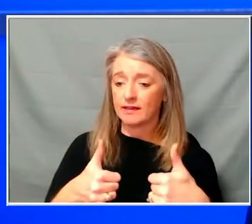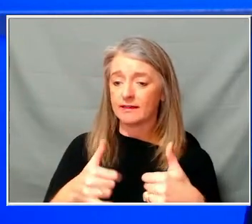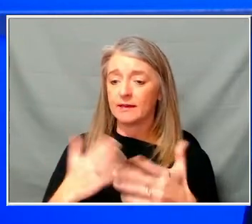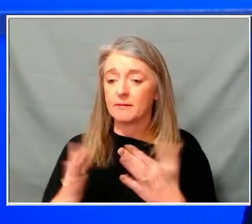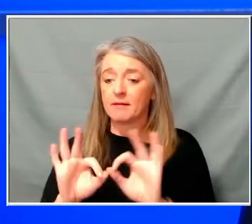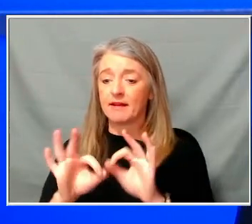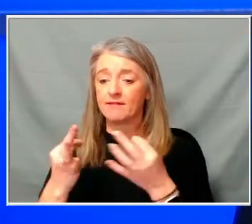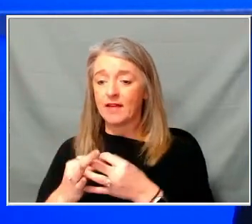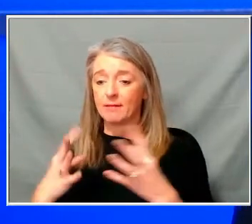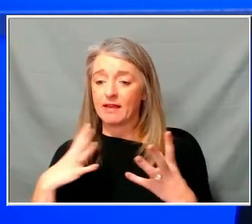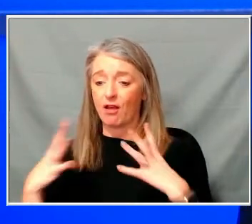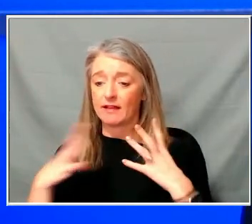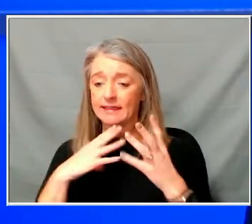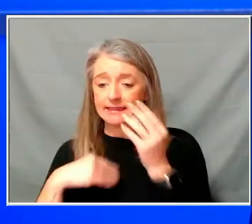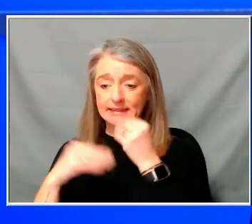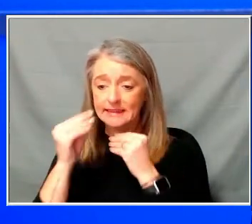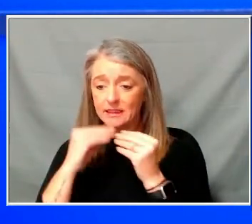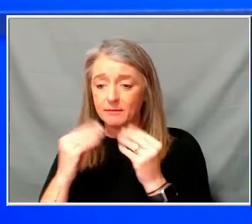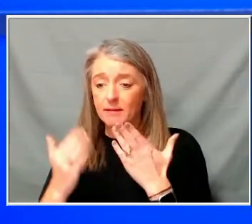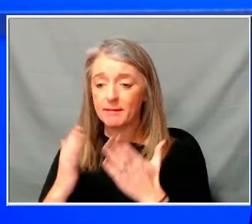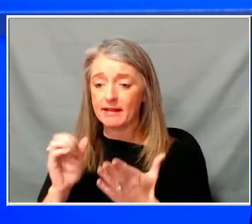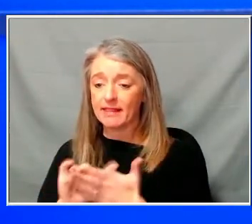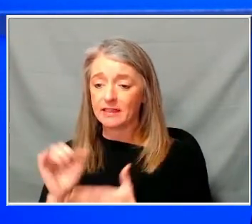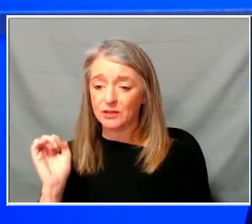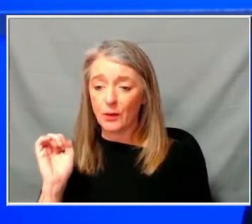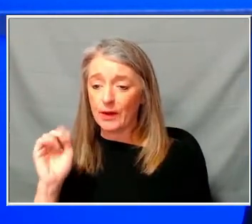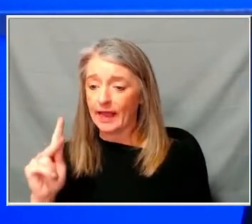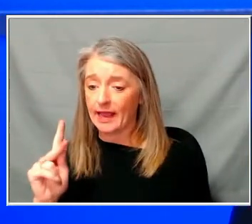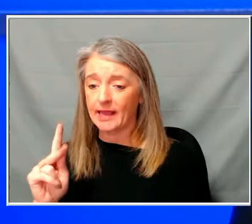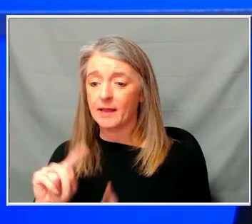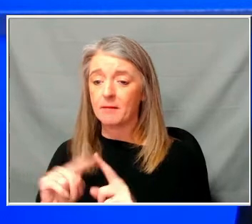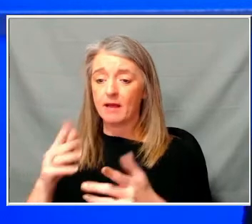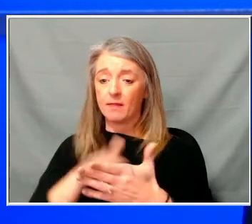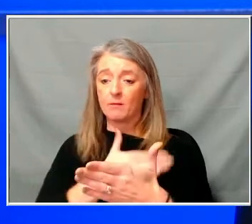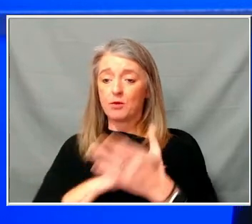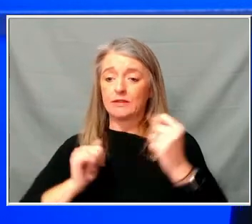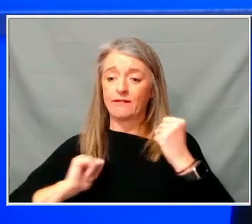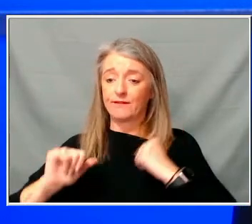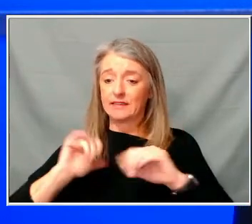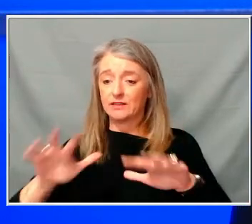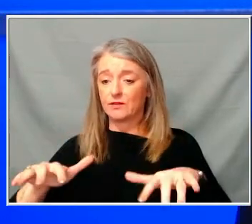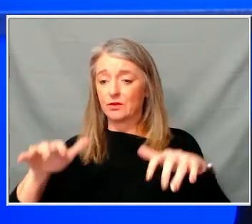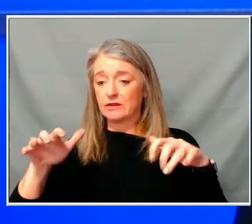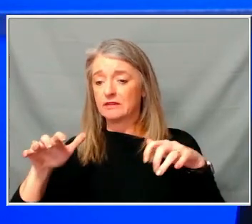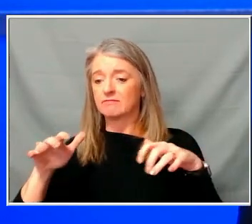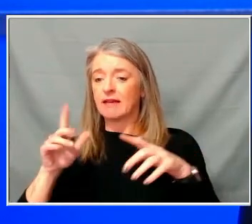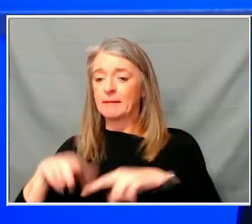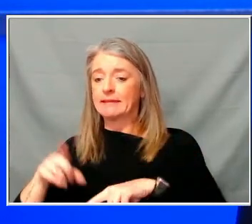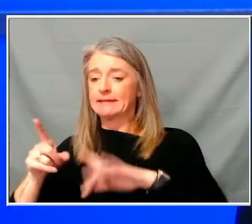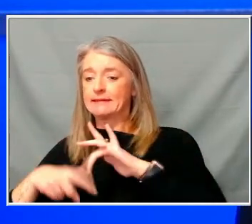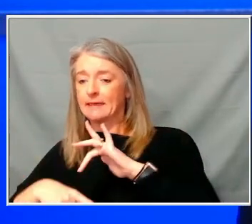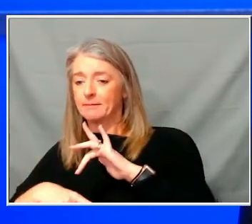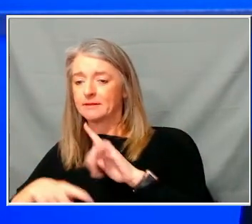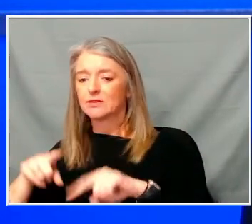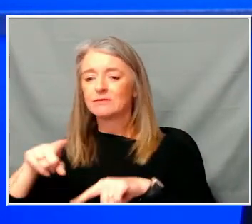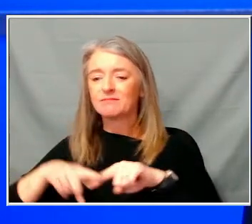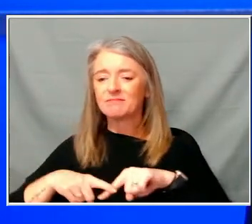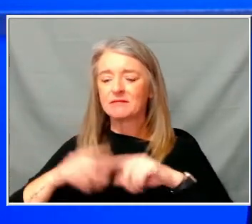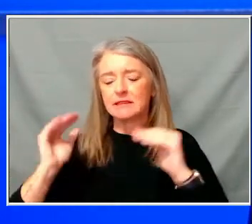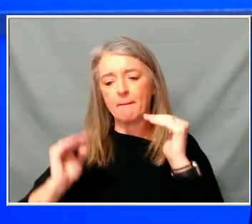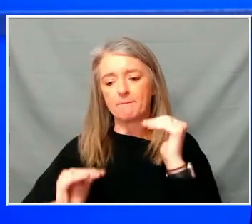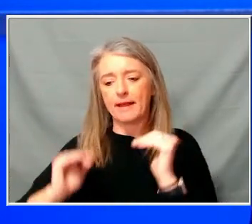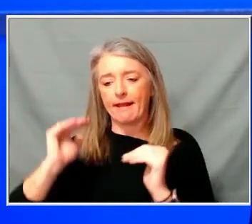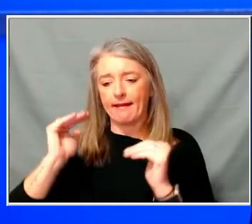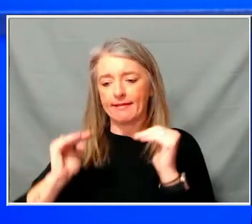holiday dinner, maybe that's okay, but maybe the music festival is something that we're going to forego for a little bit. So it's just trying to figure out and